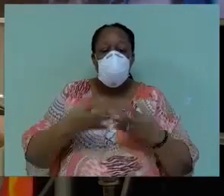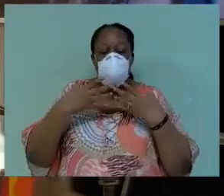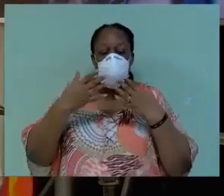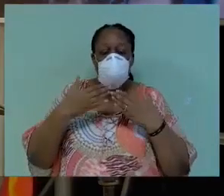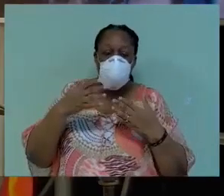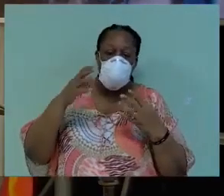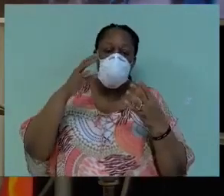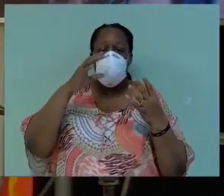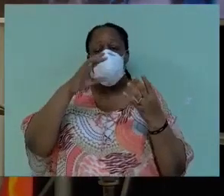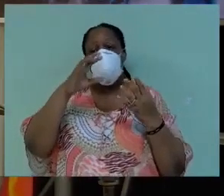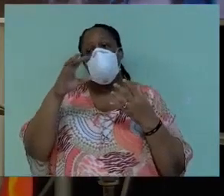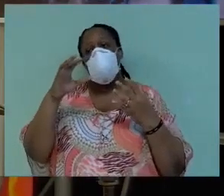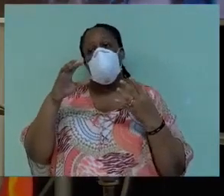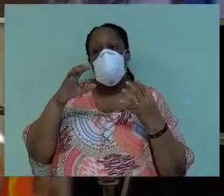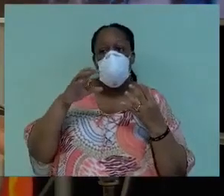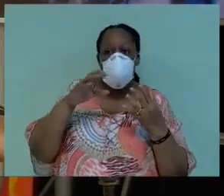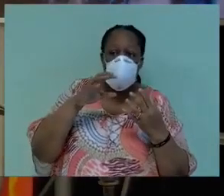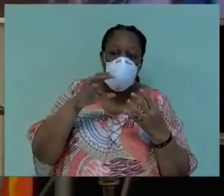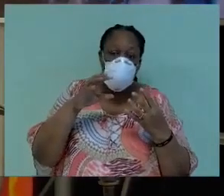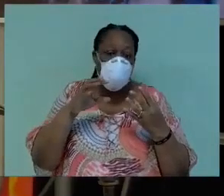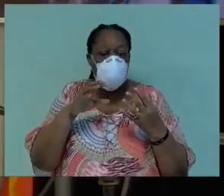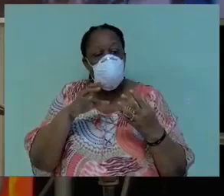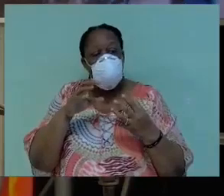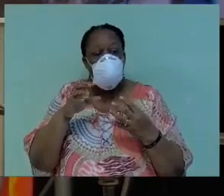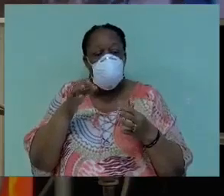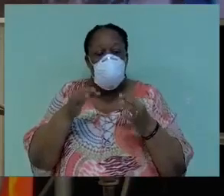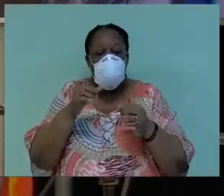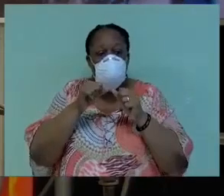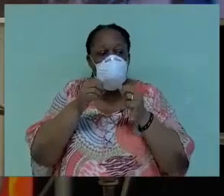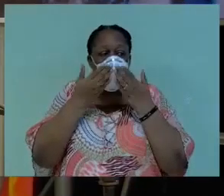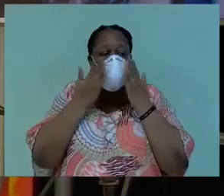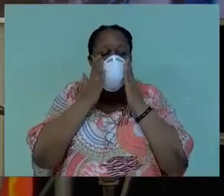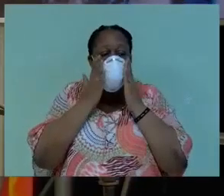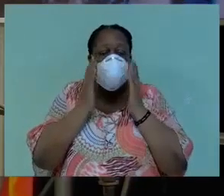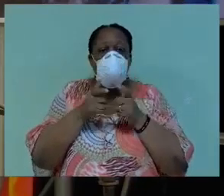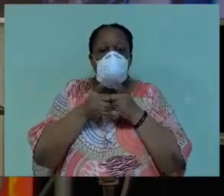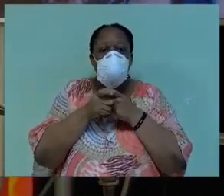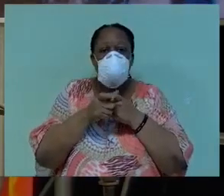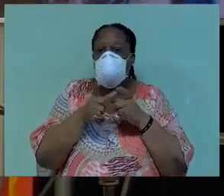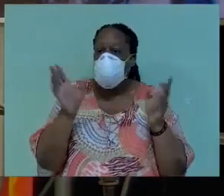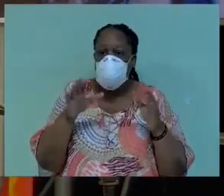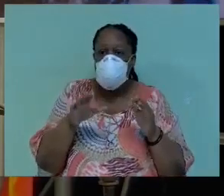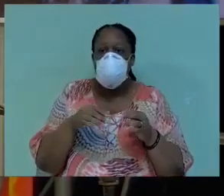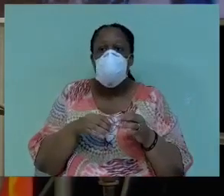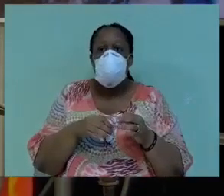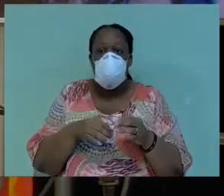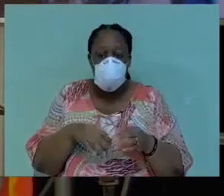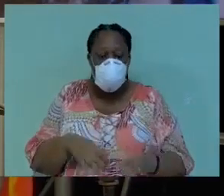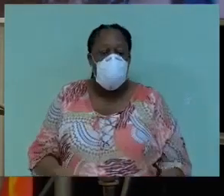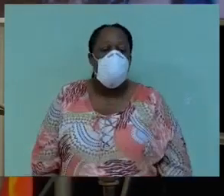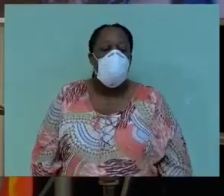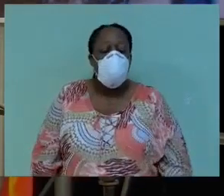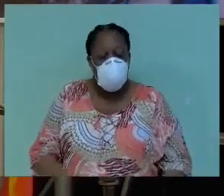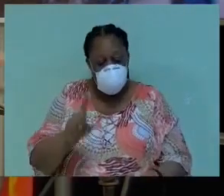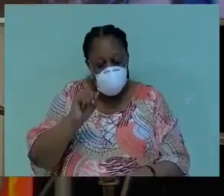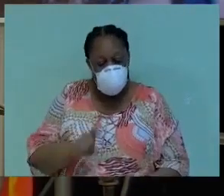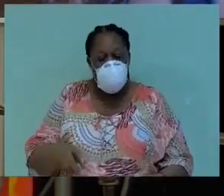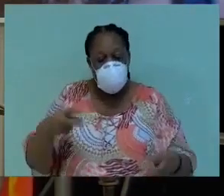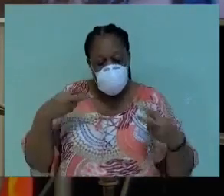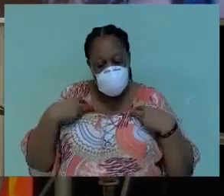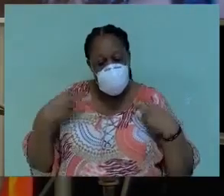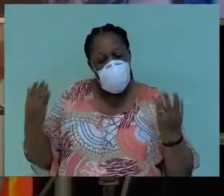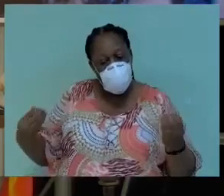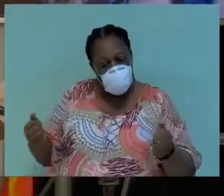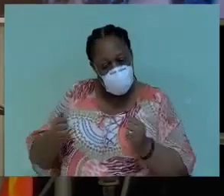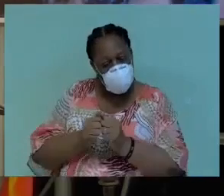however, need to have the mask available so that if someone comes within close contact or if you're passing a crowd, you can put the mask on. And I'm sure